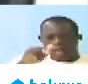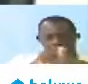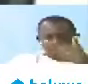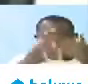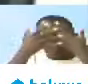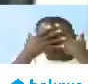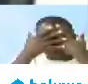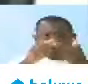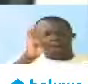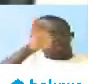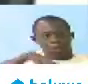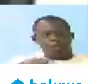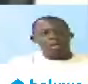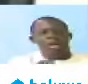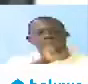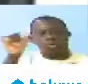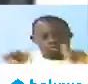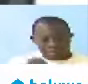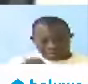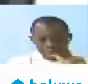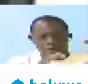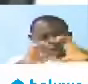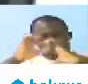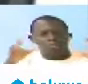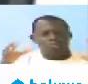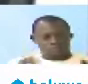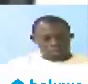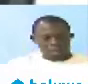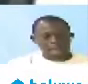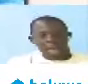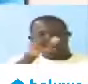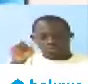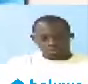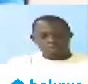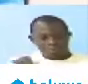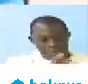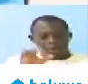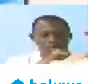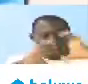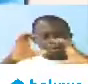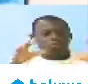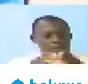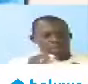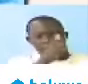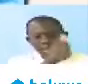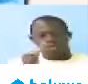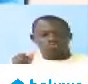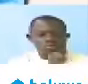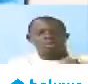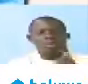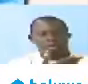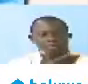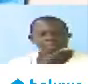Yes. You still communicate together. Still communicate with each other.